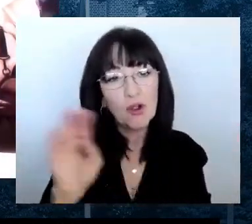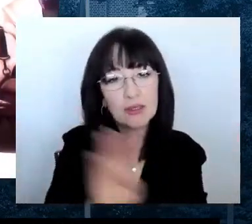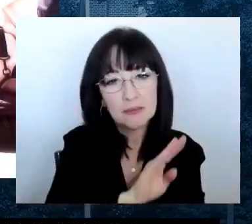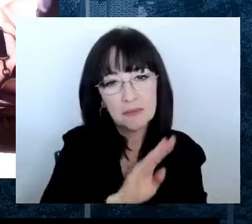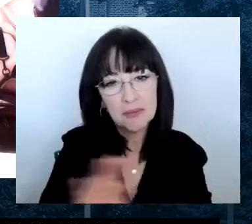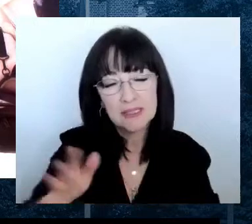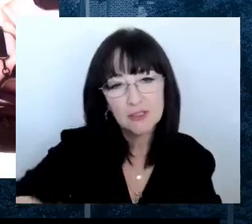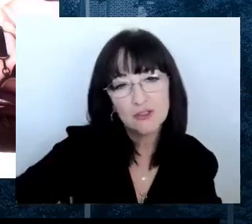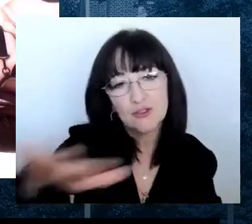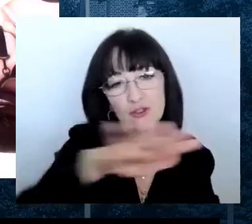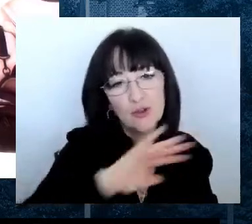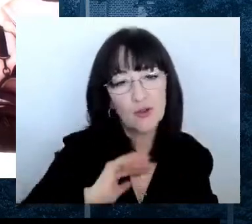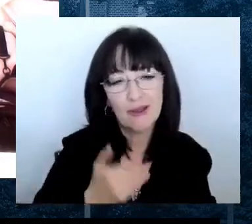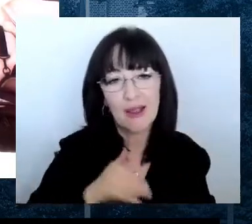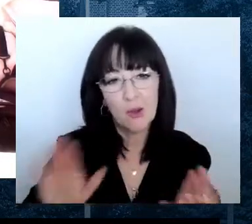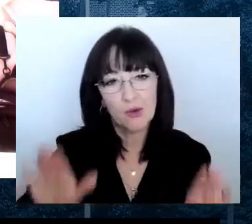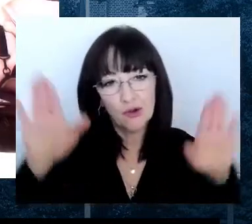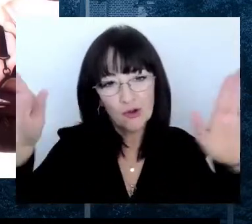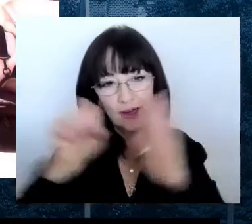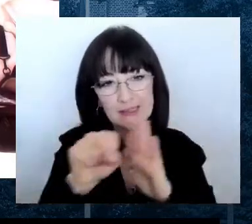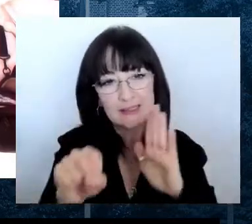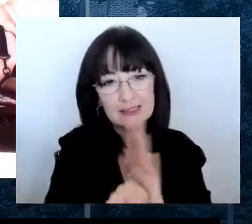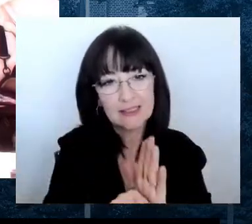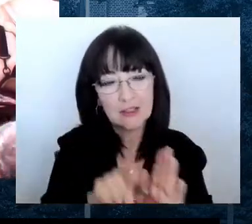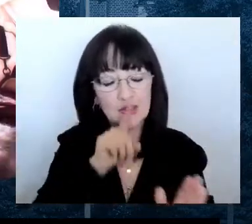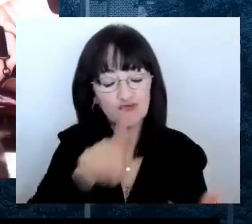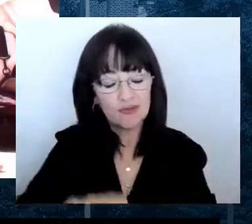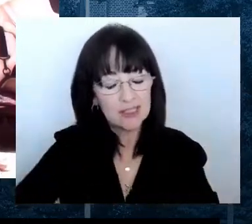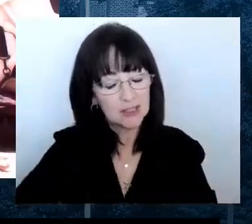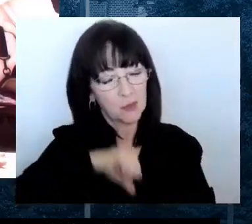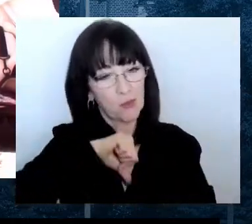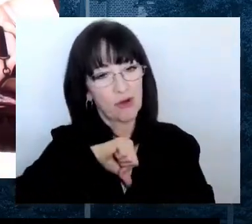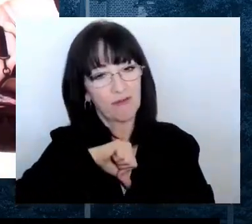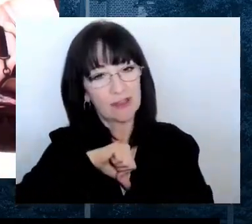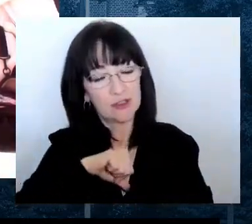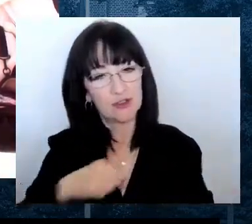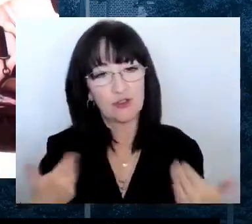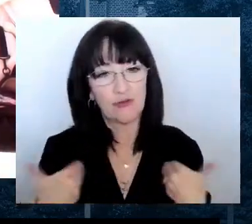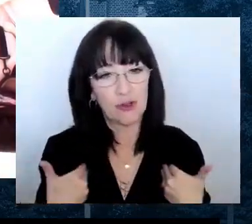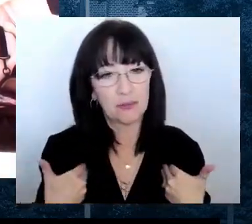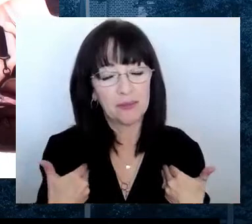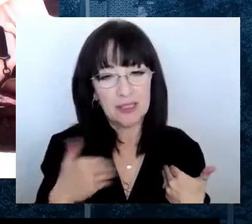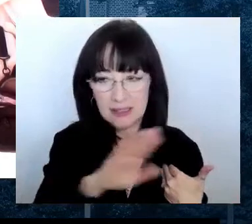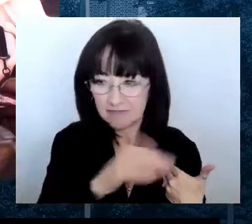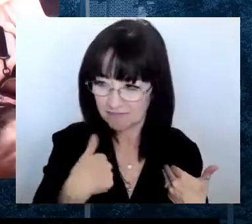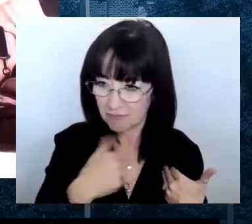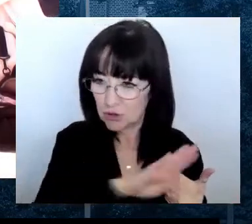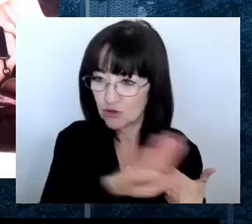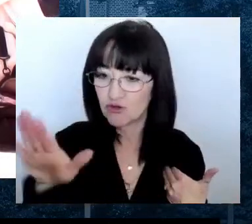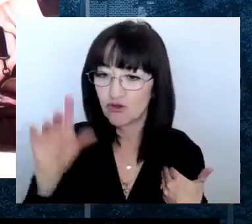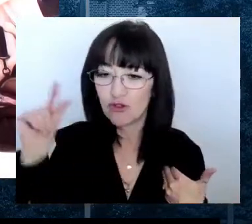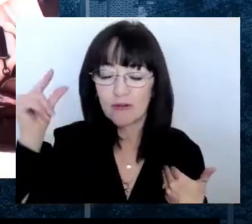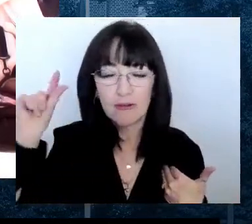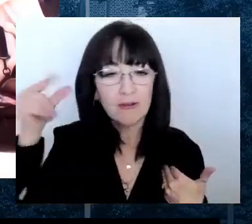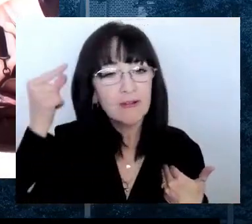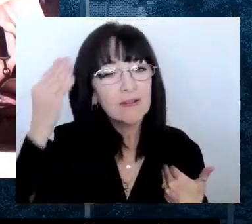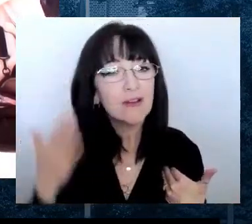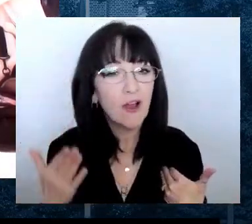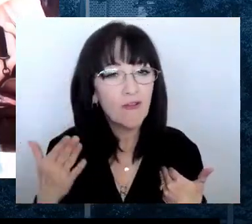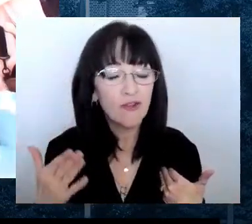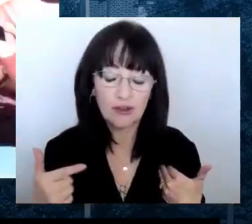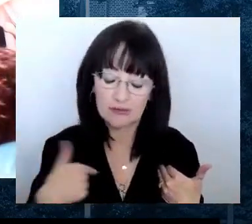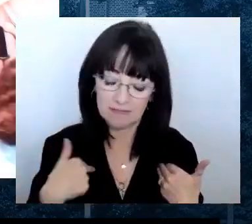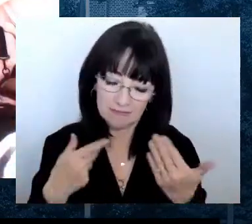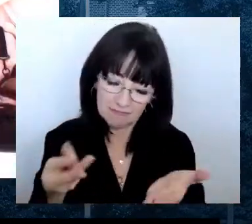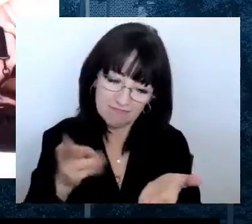state. And so it's a great privilege for me, as your governor, to affix my